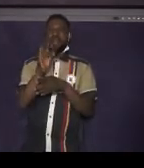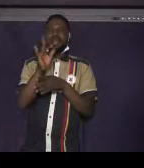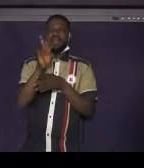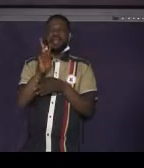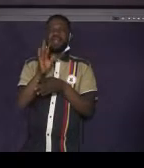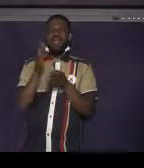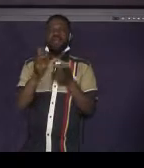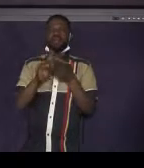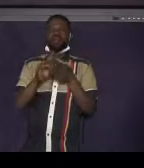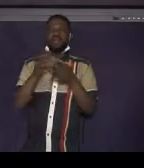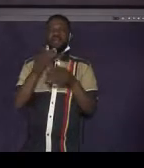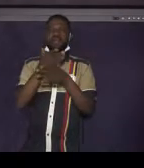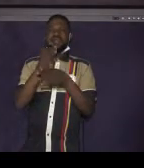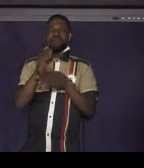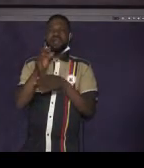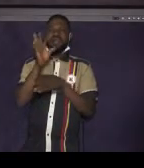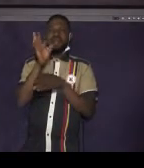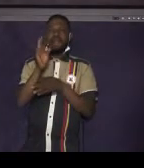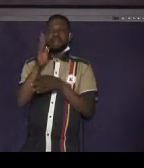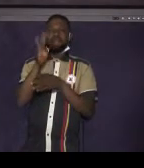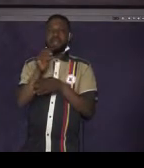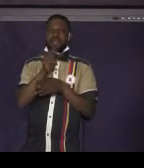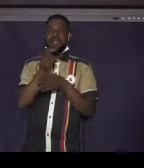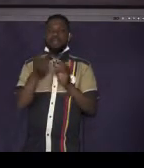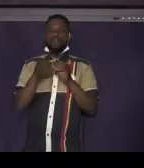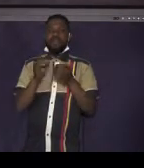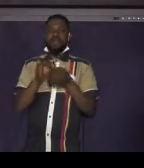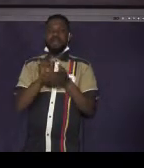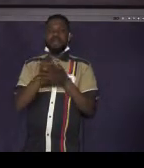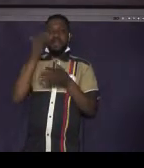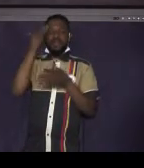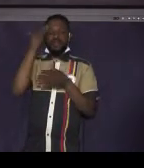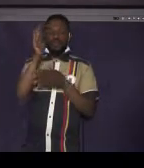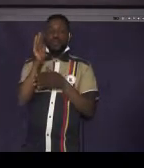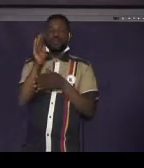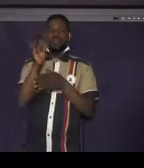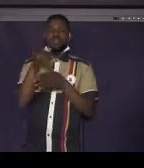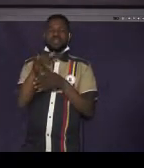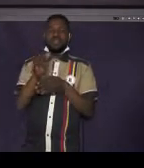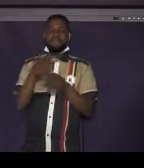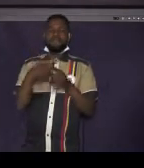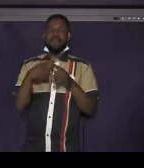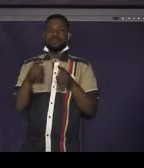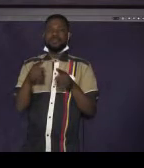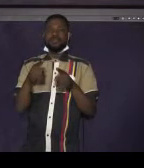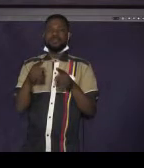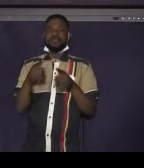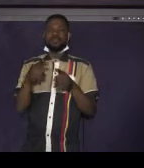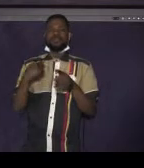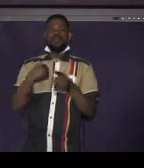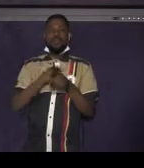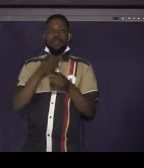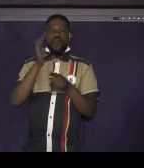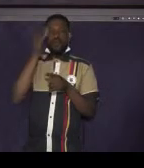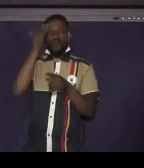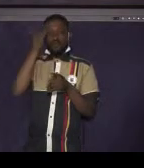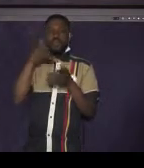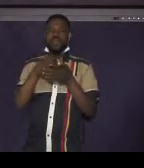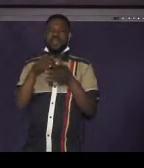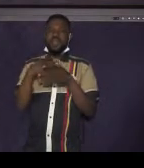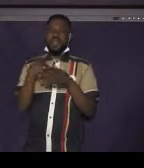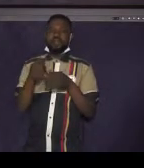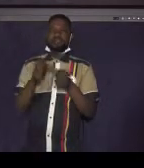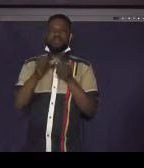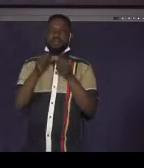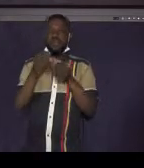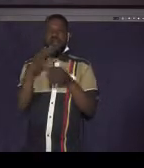want to divide 9 by a number that I do not know yet, but would know it in the course of the